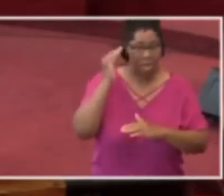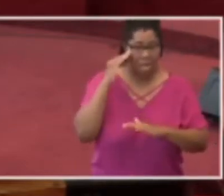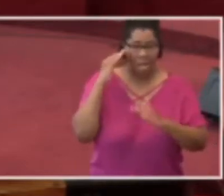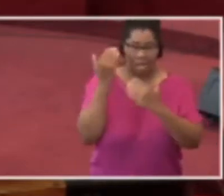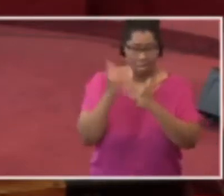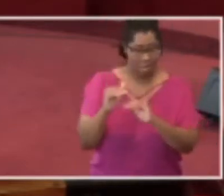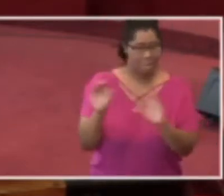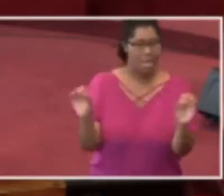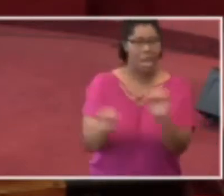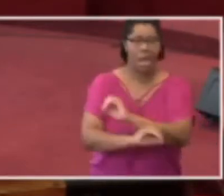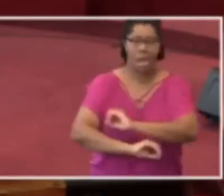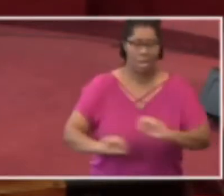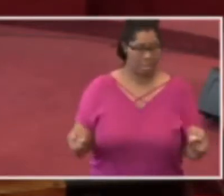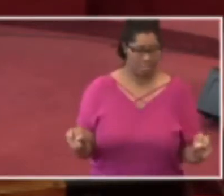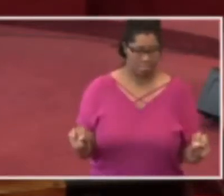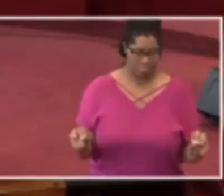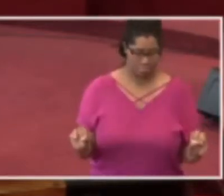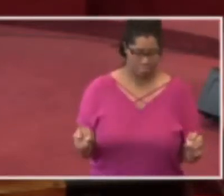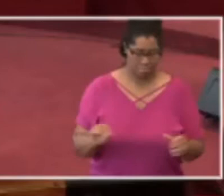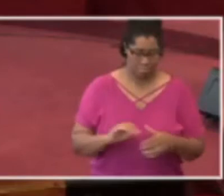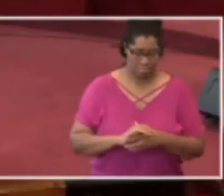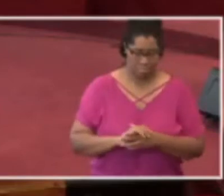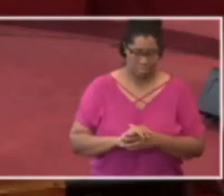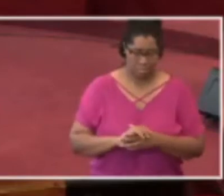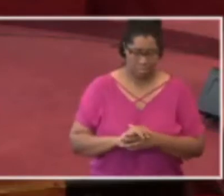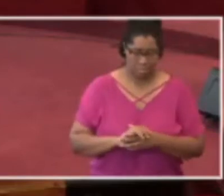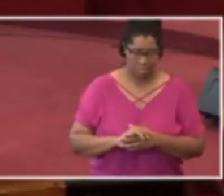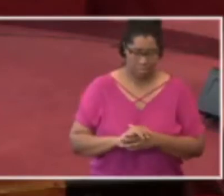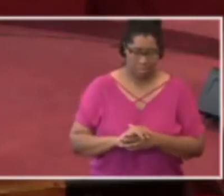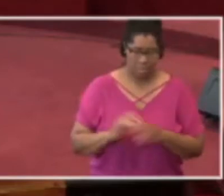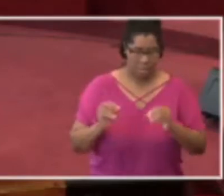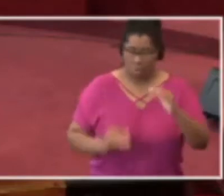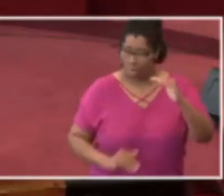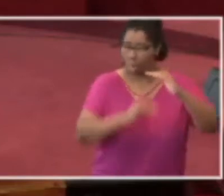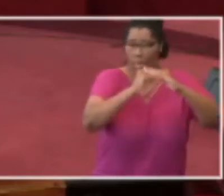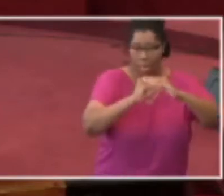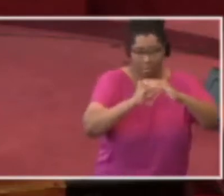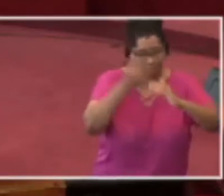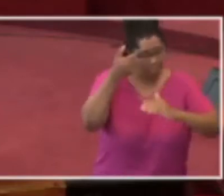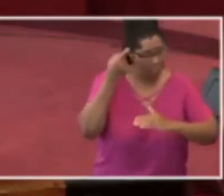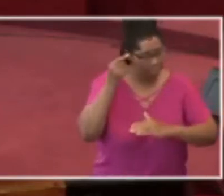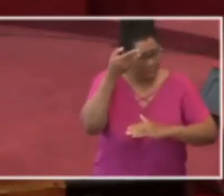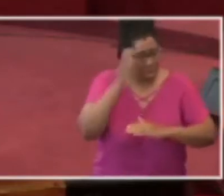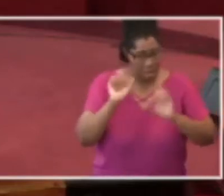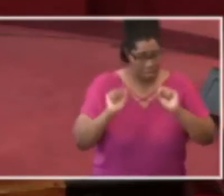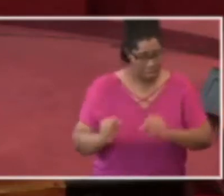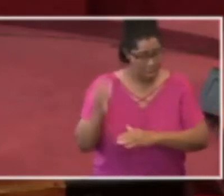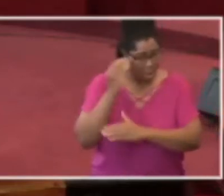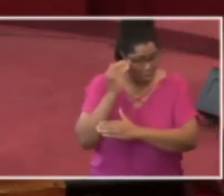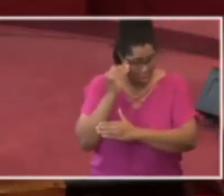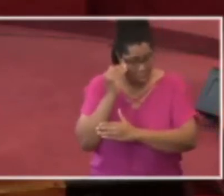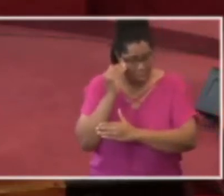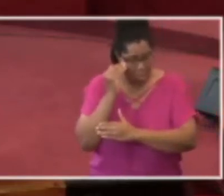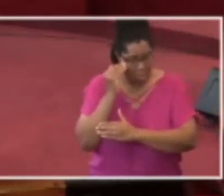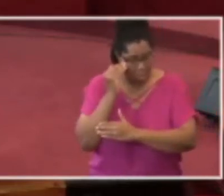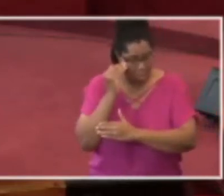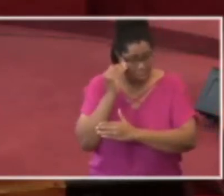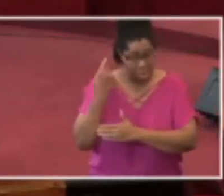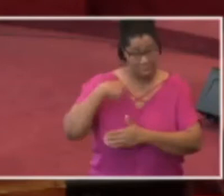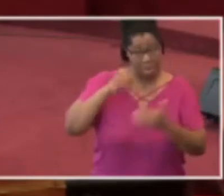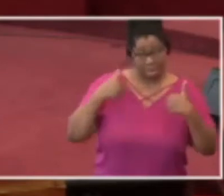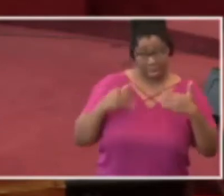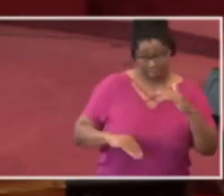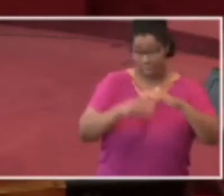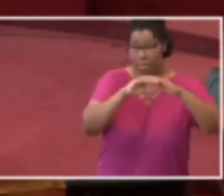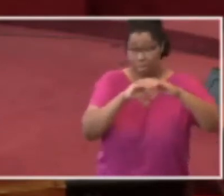boundaries. God has no capacity in his capabilities of knowing. We have a